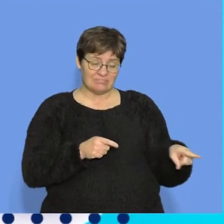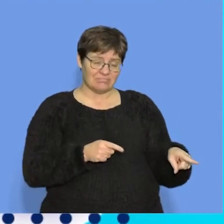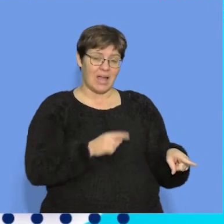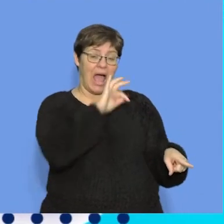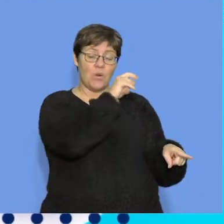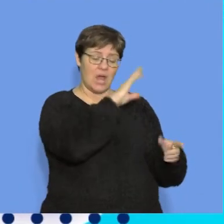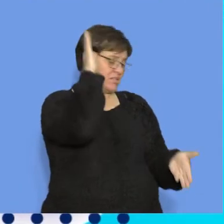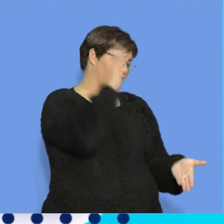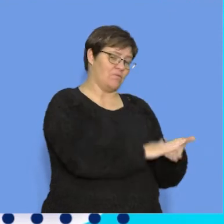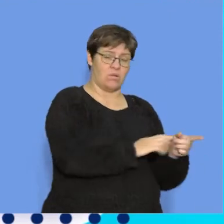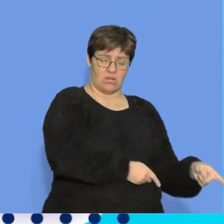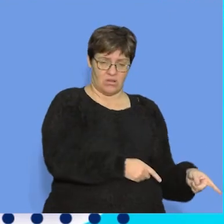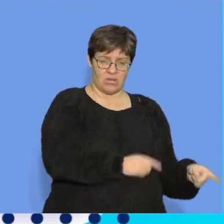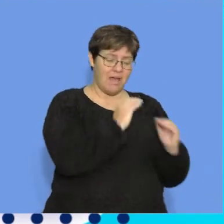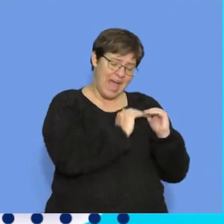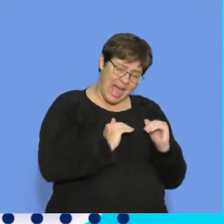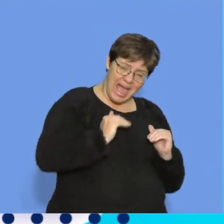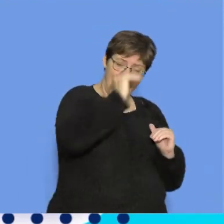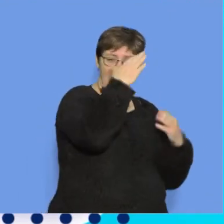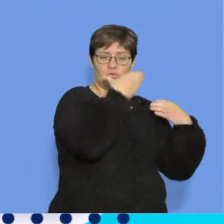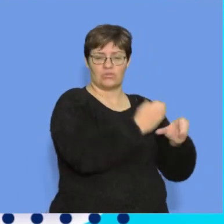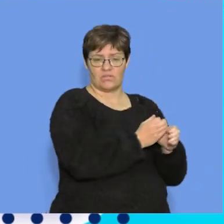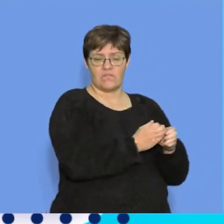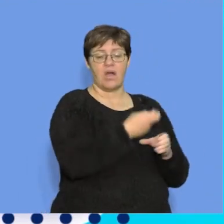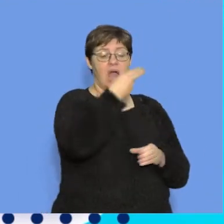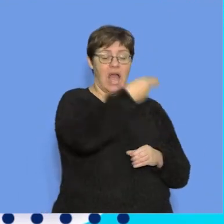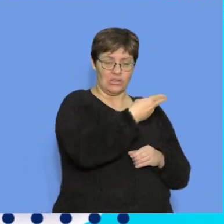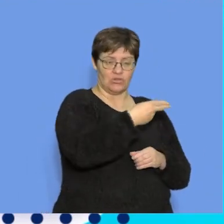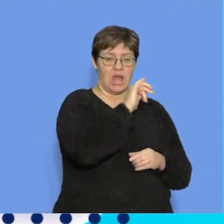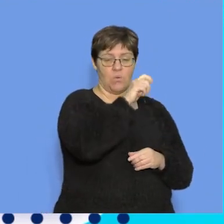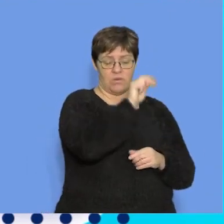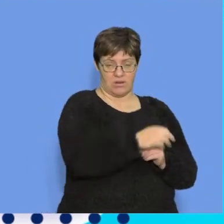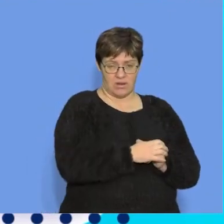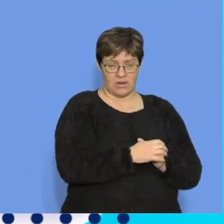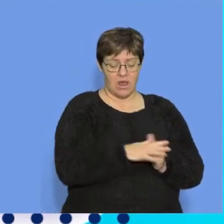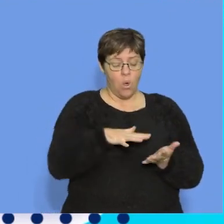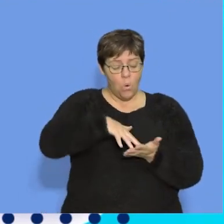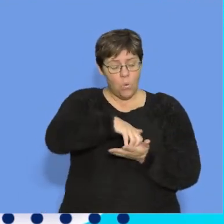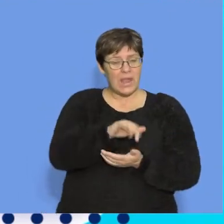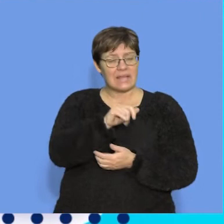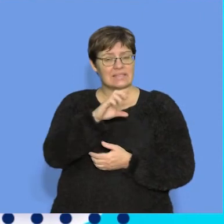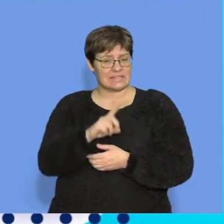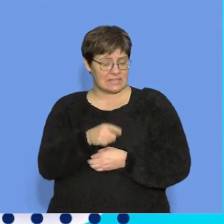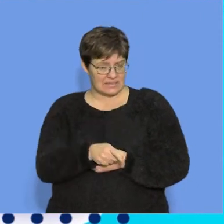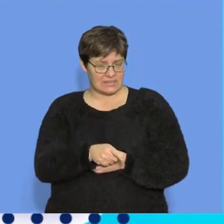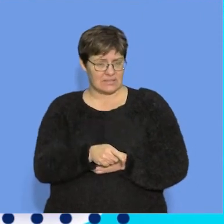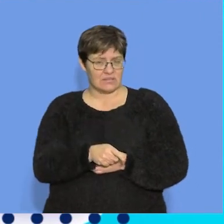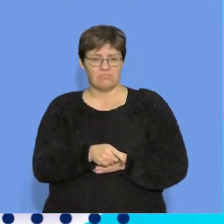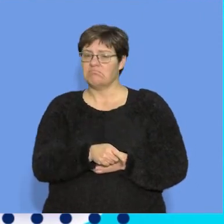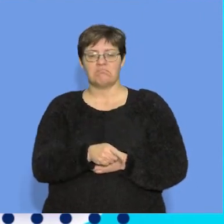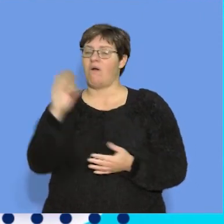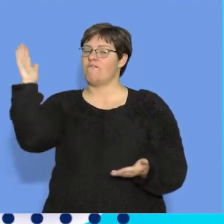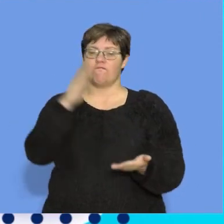completely. It has a high concentration of hydrogen ions. And a weak acid will be one that